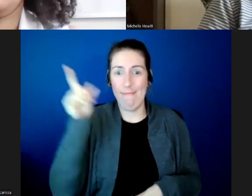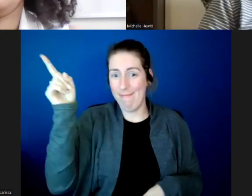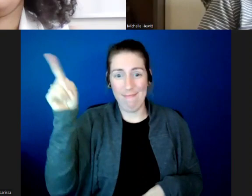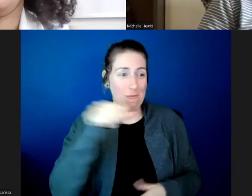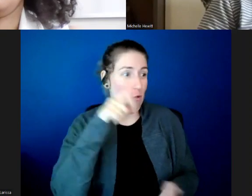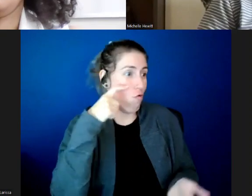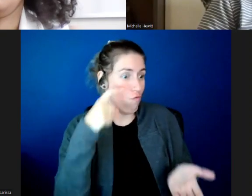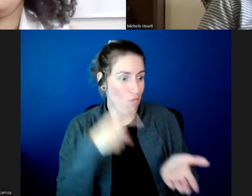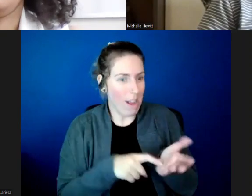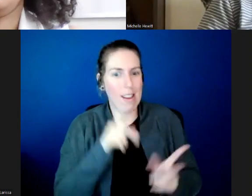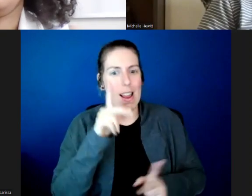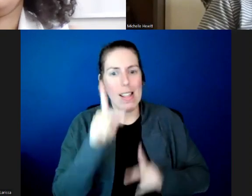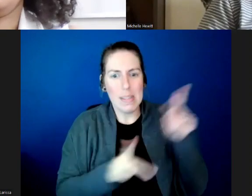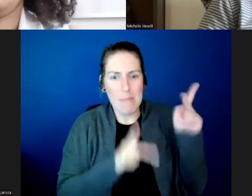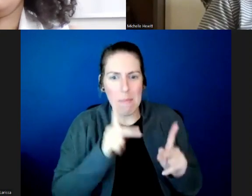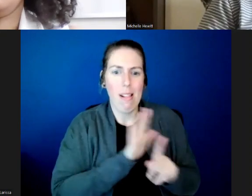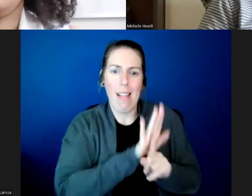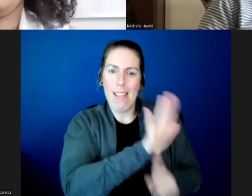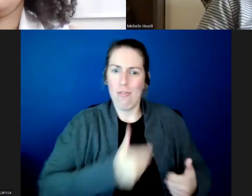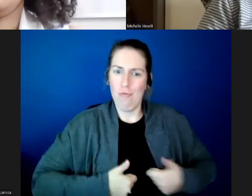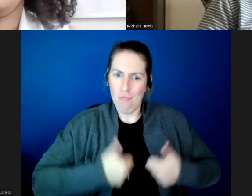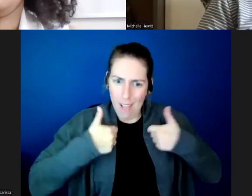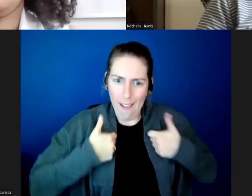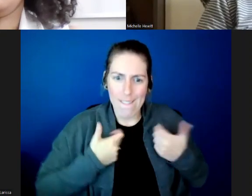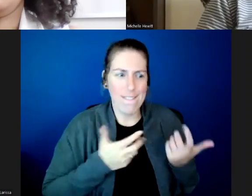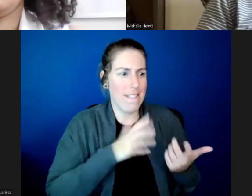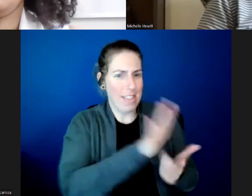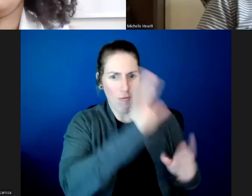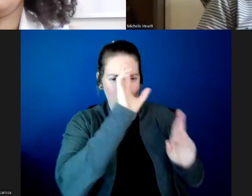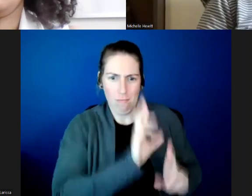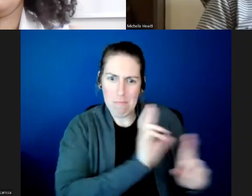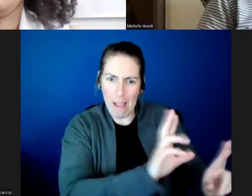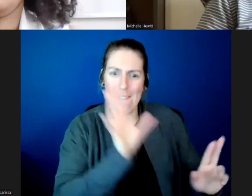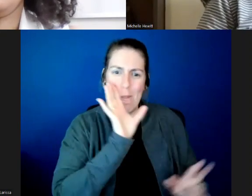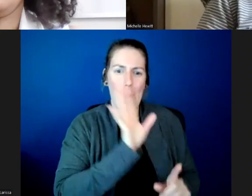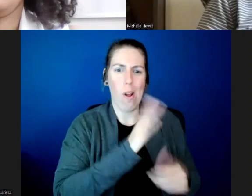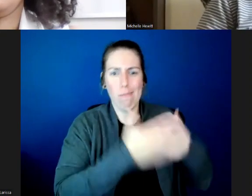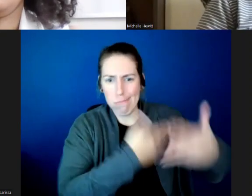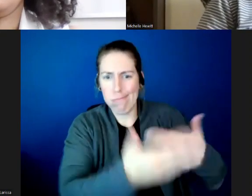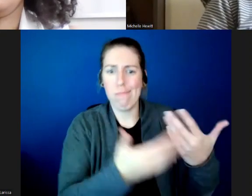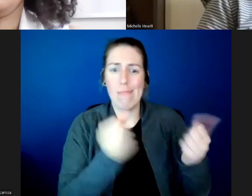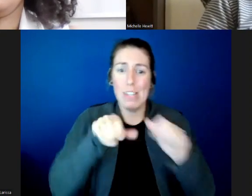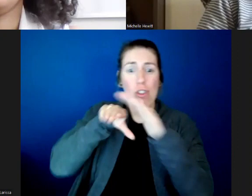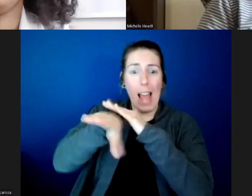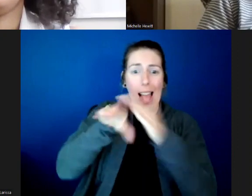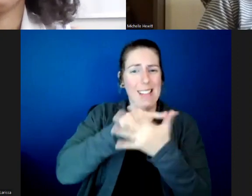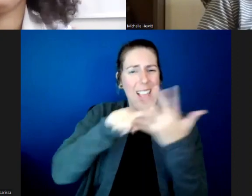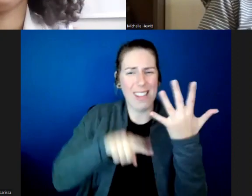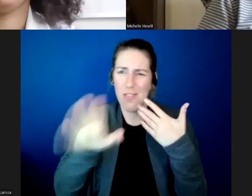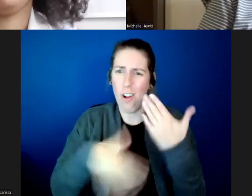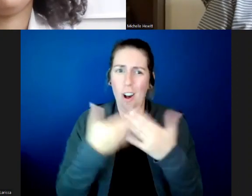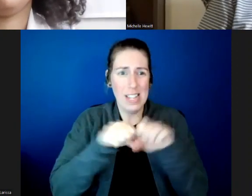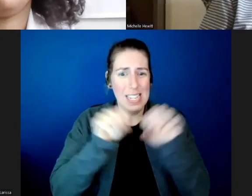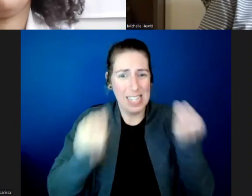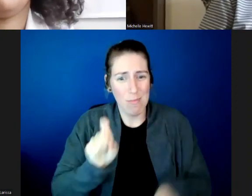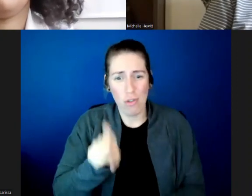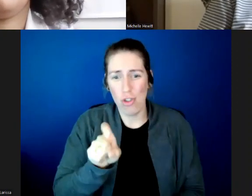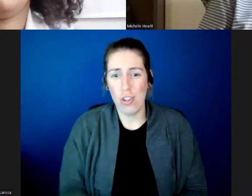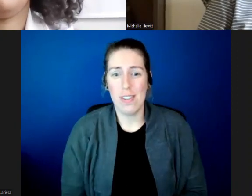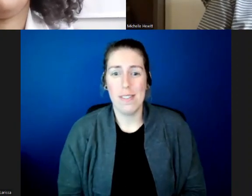personal dignity as disabled people accessing these systems that we're talking about here.